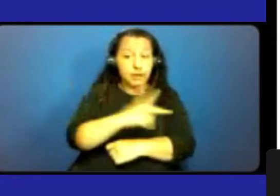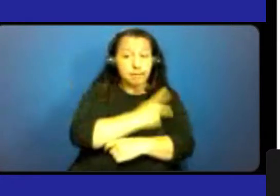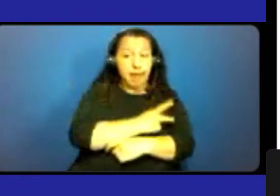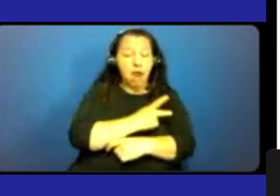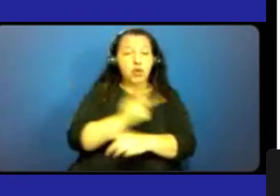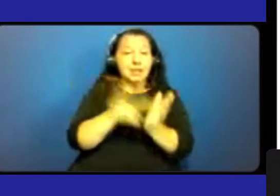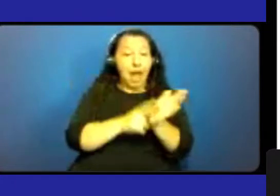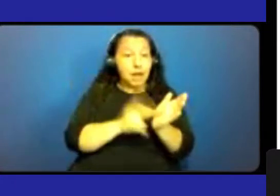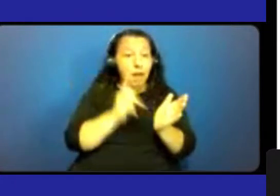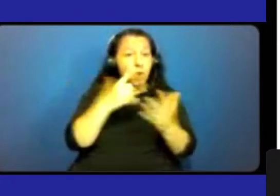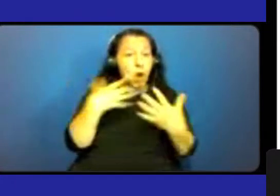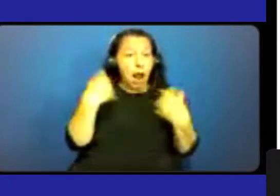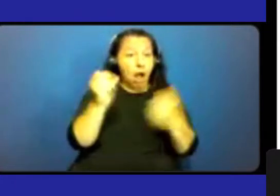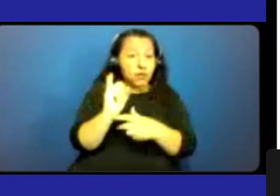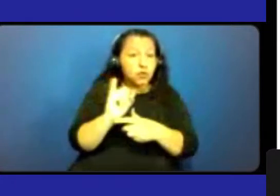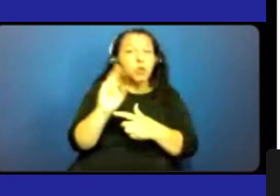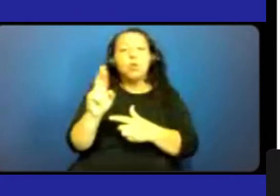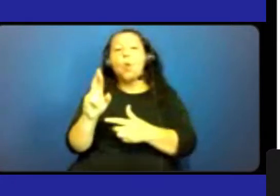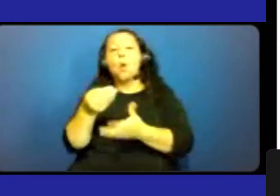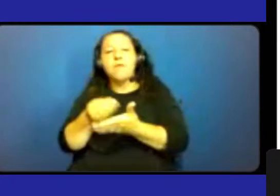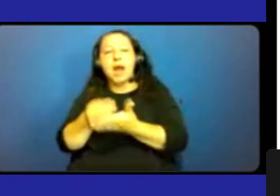or financial assistance.